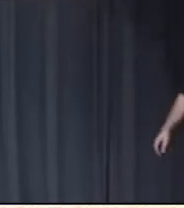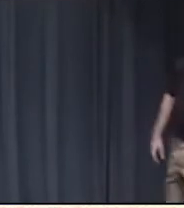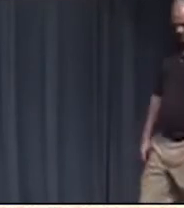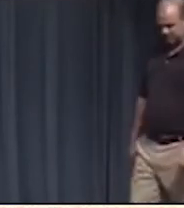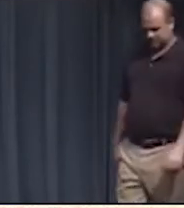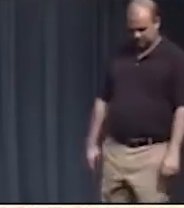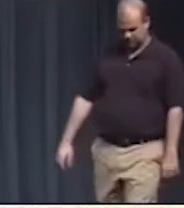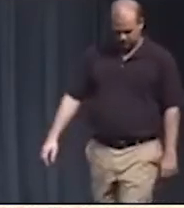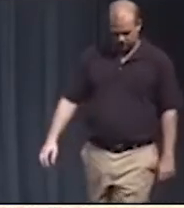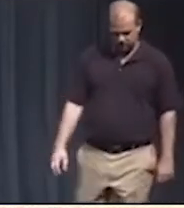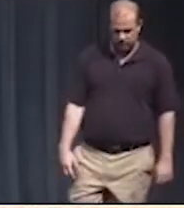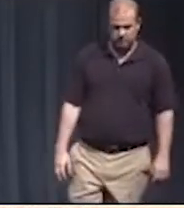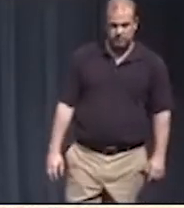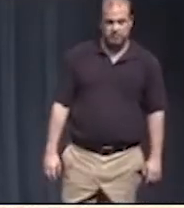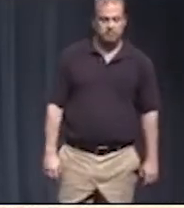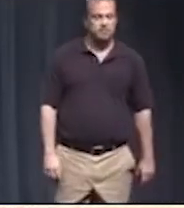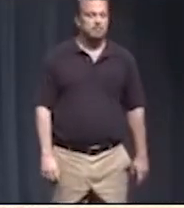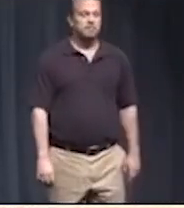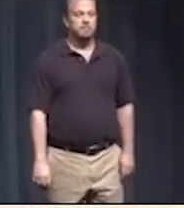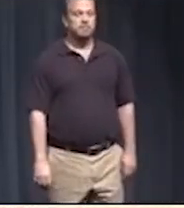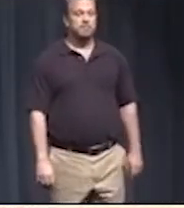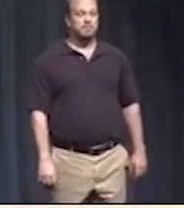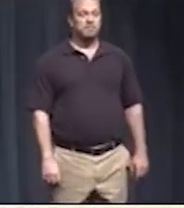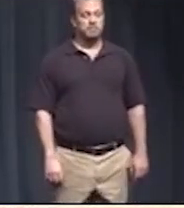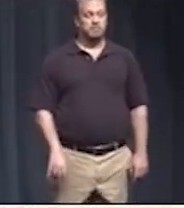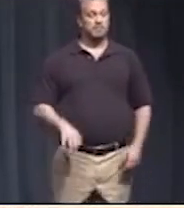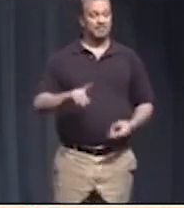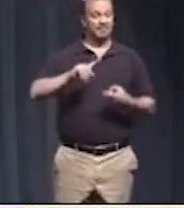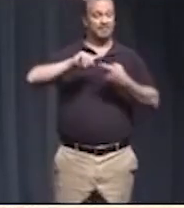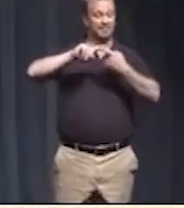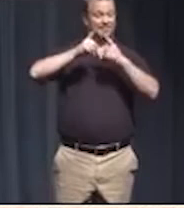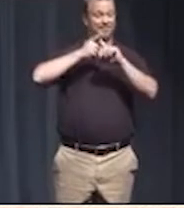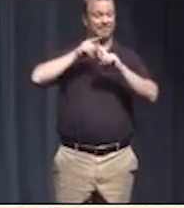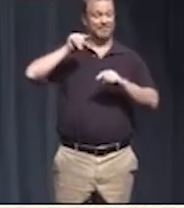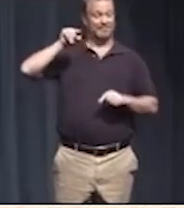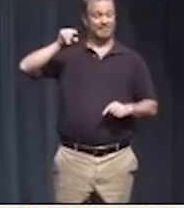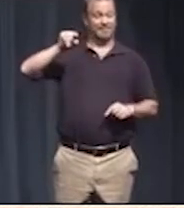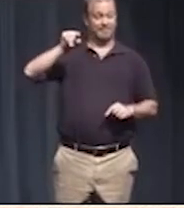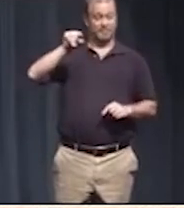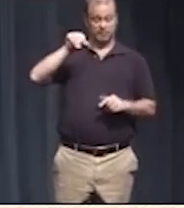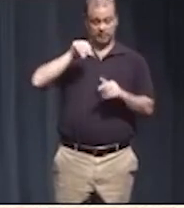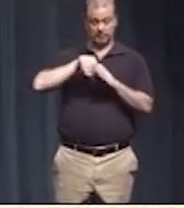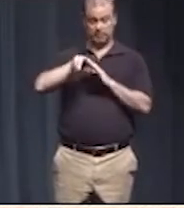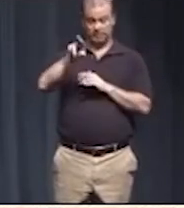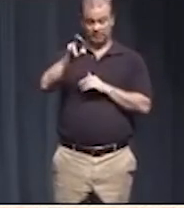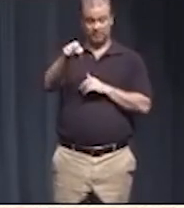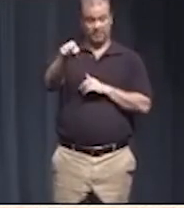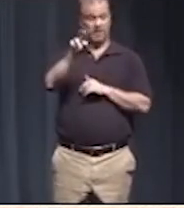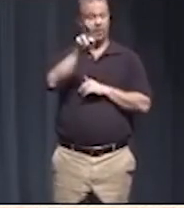moaning about the brand of free beer in a buddy's fridge is also forbidden under man laws.